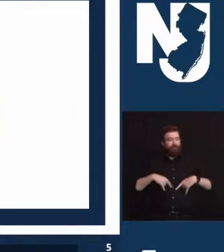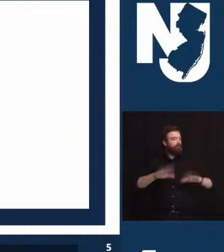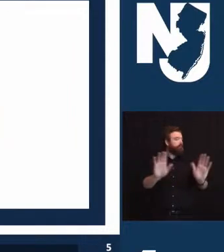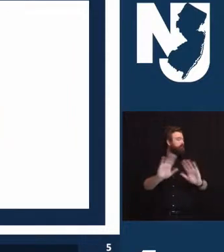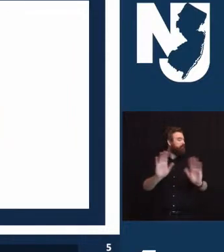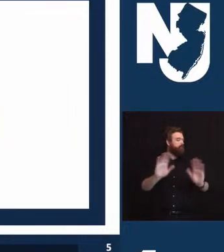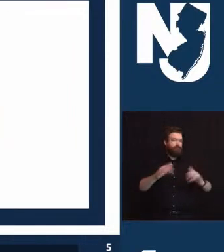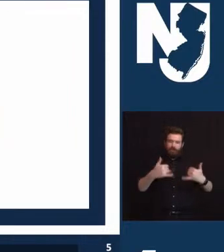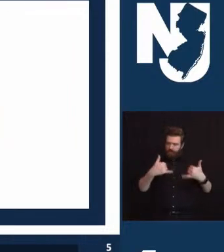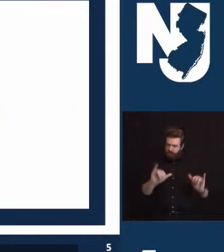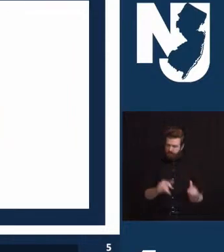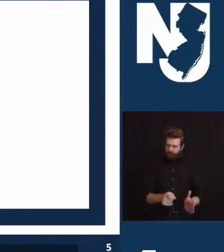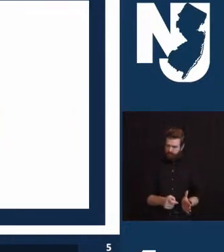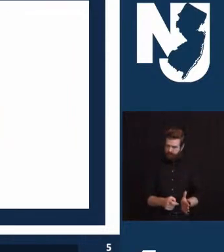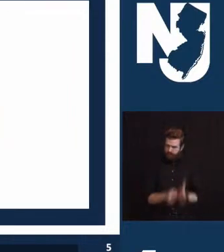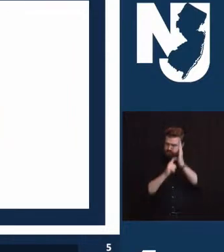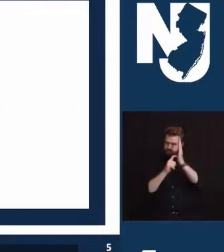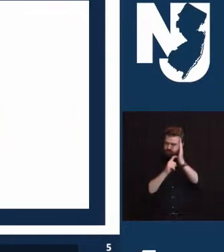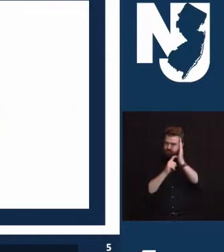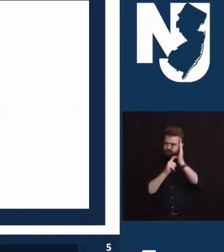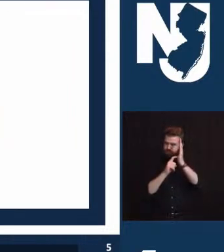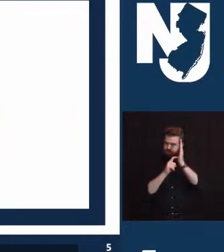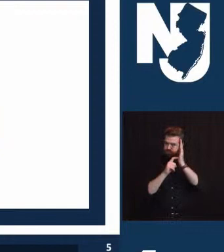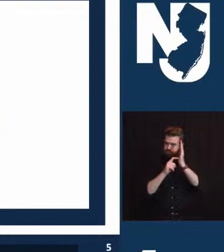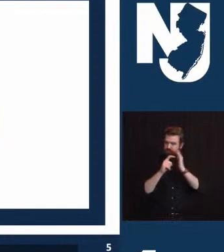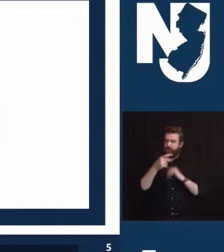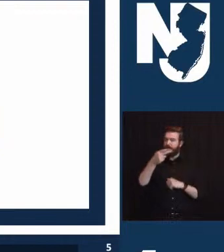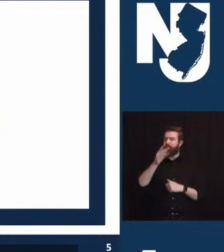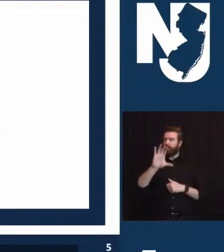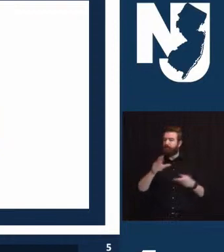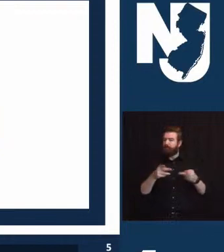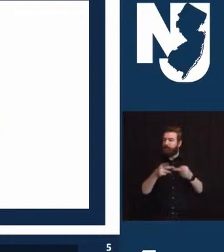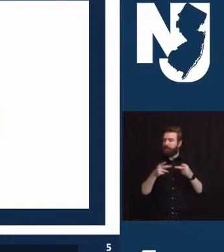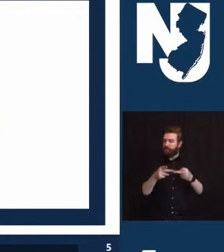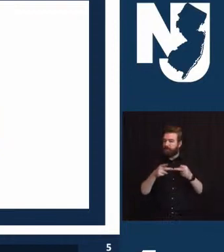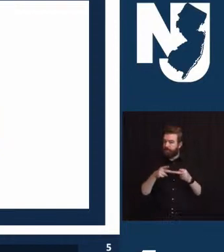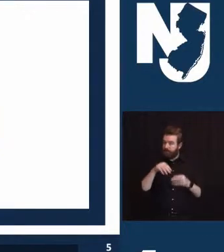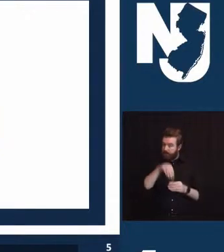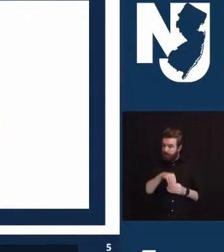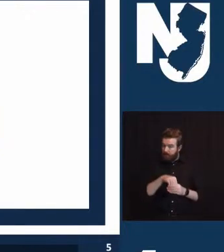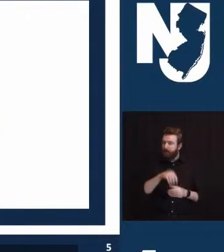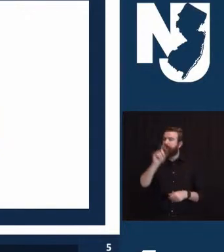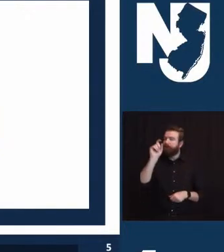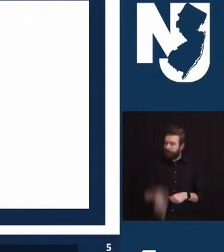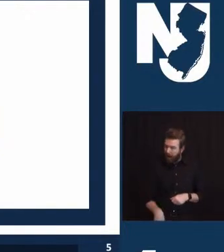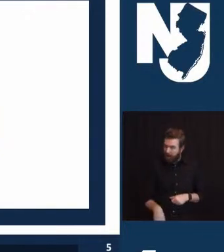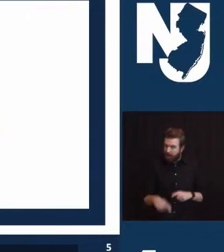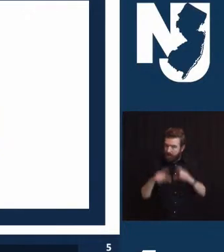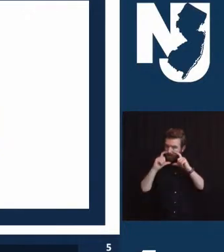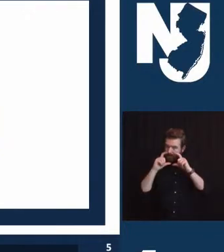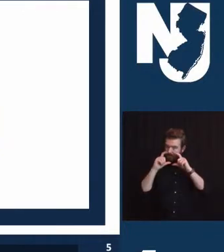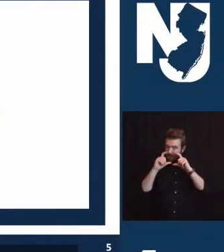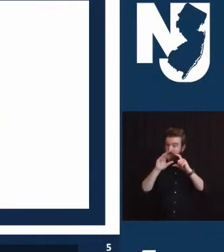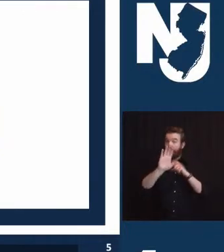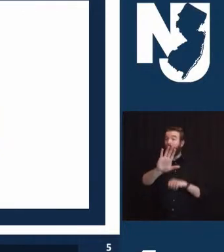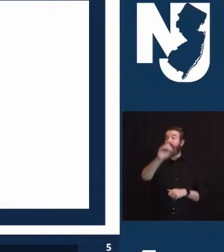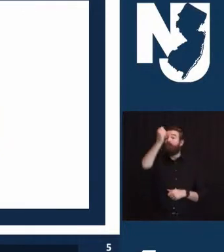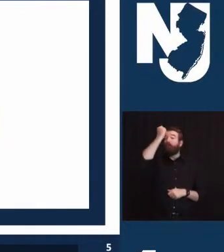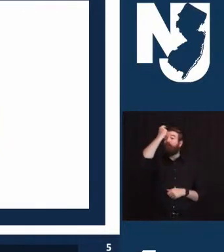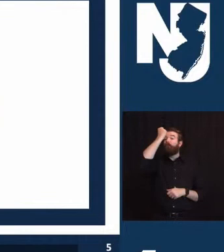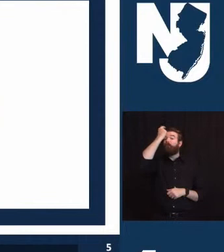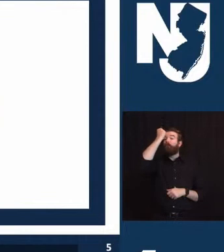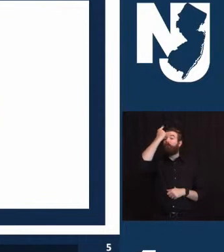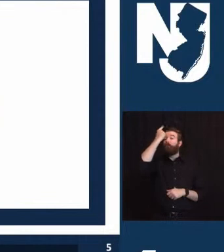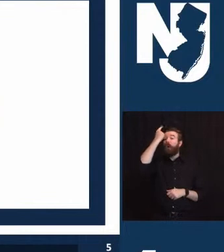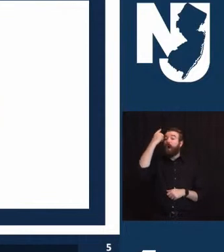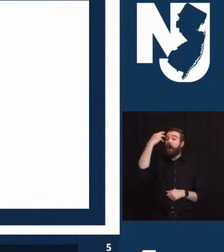general outdoor mask requirement in situations without crowds. Our policy has been from the get-go that masks should be